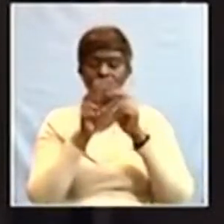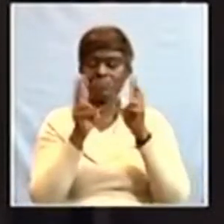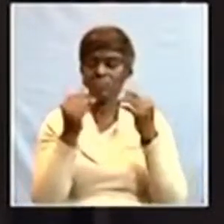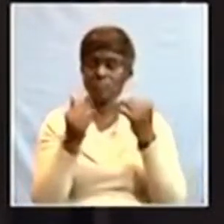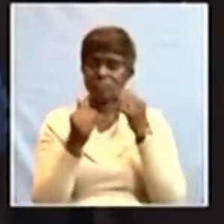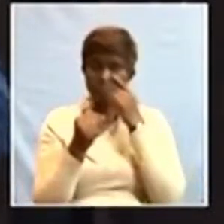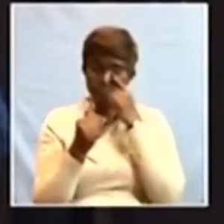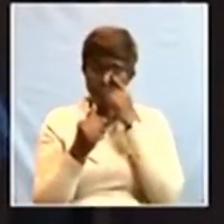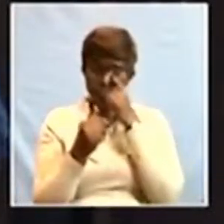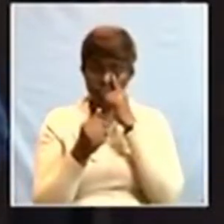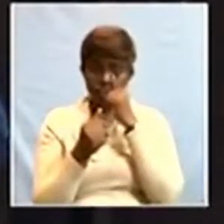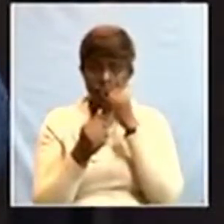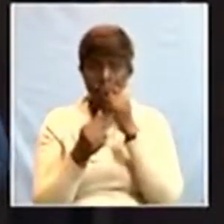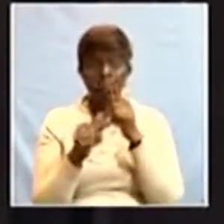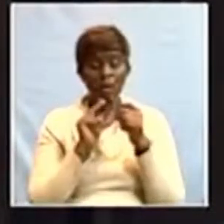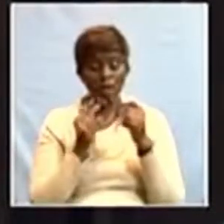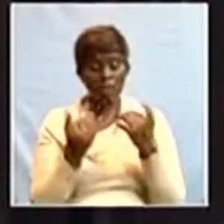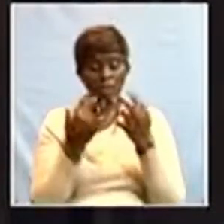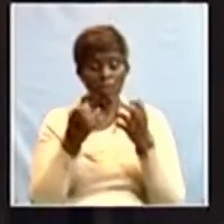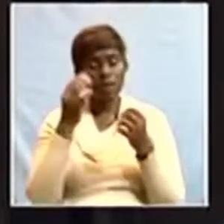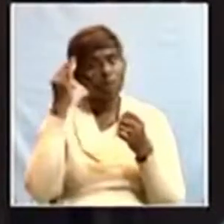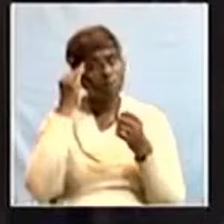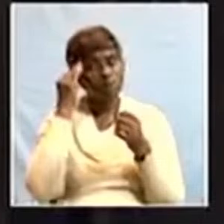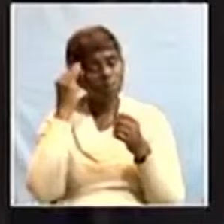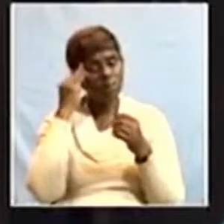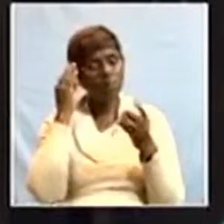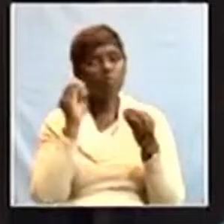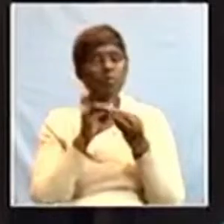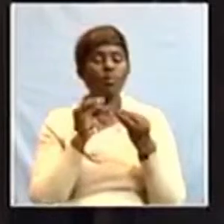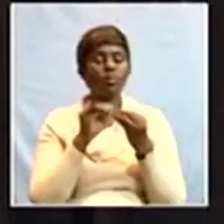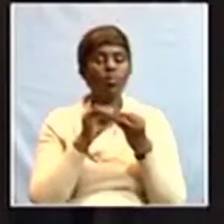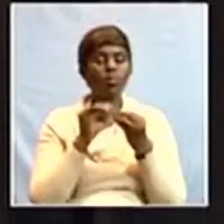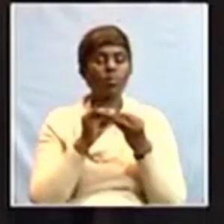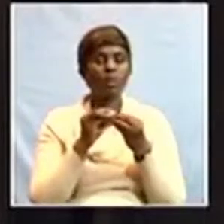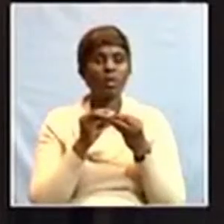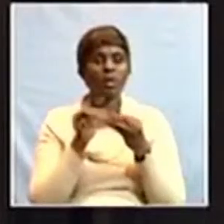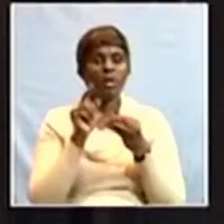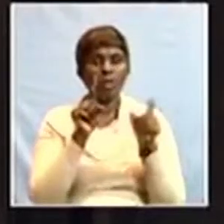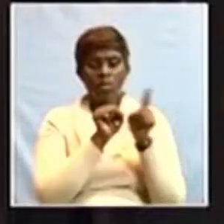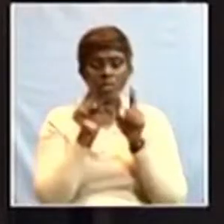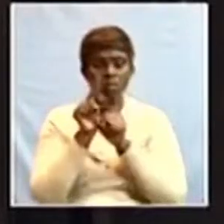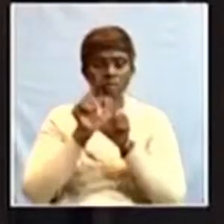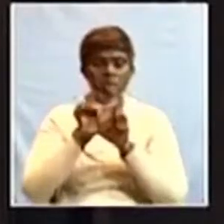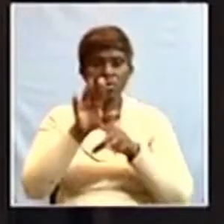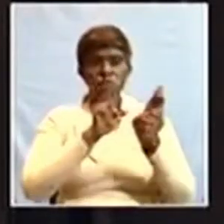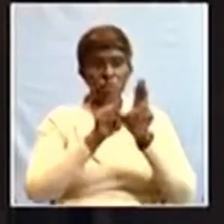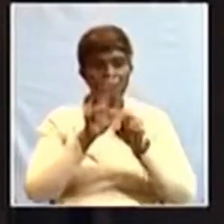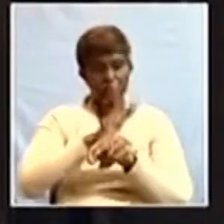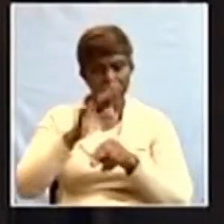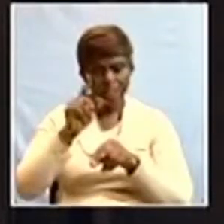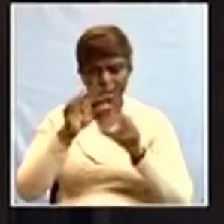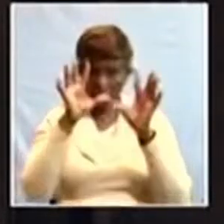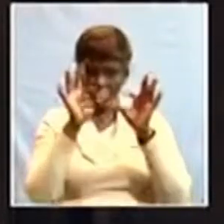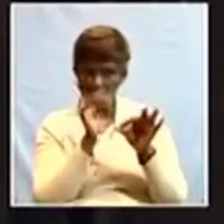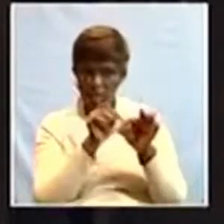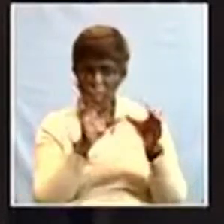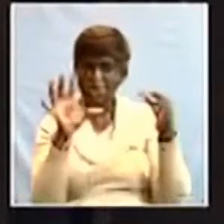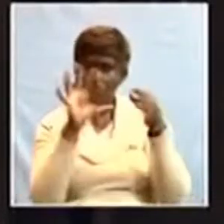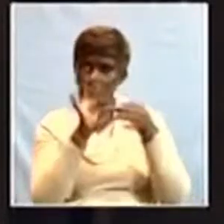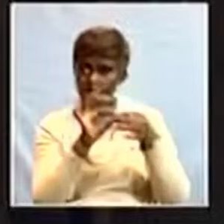So we'd like to find out, since also in the response you are saying in fact this account is